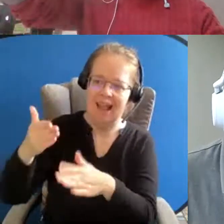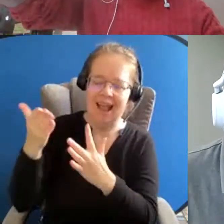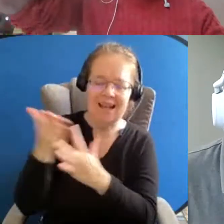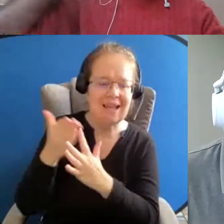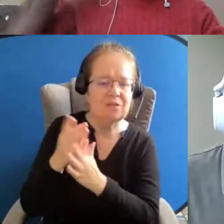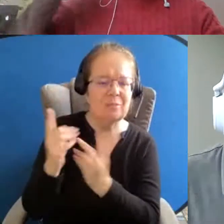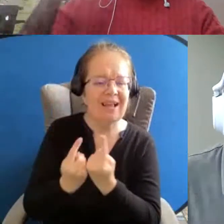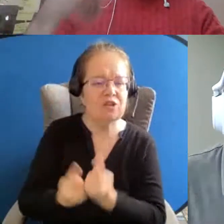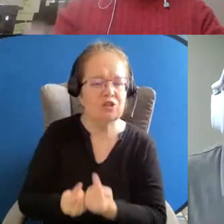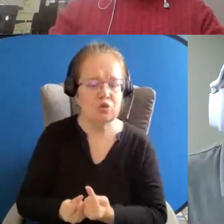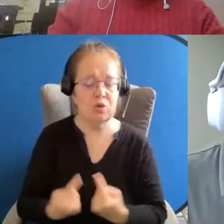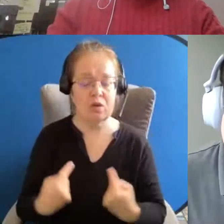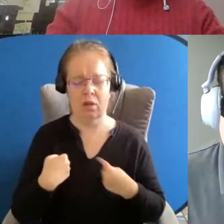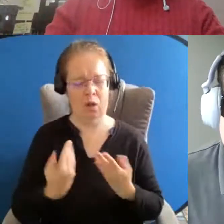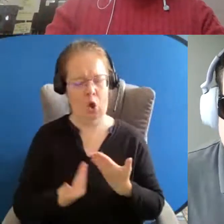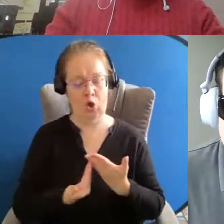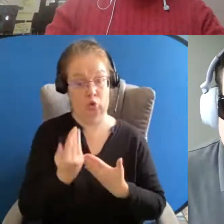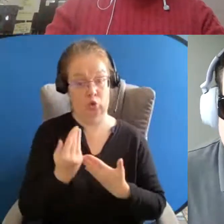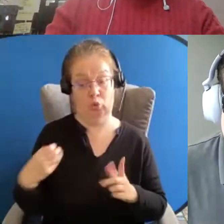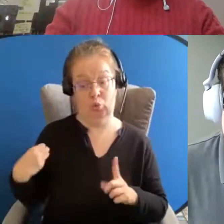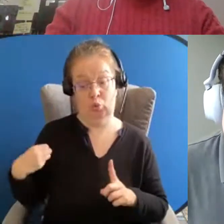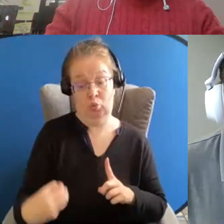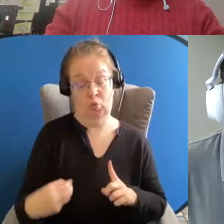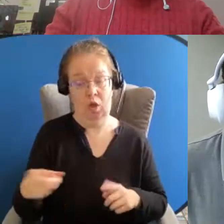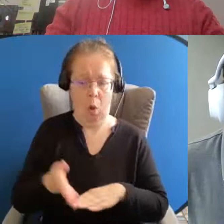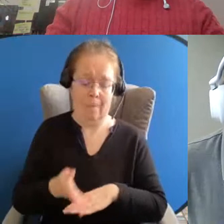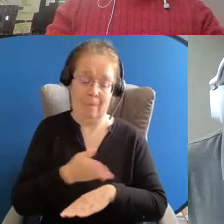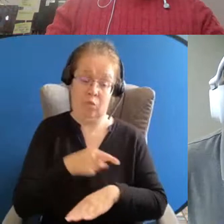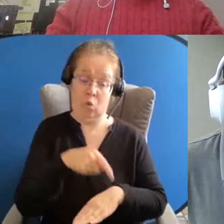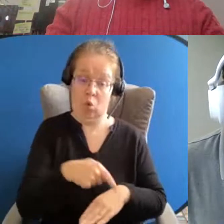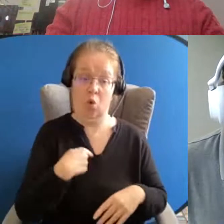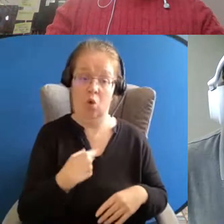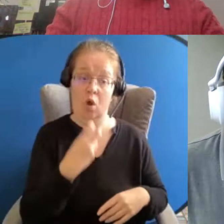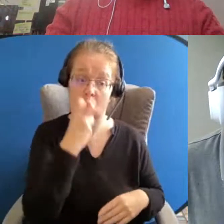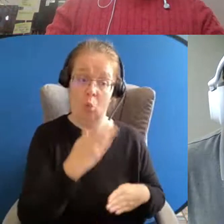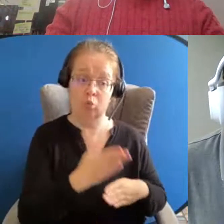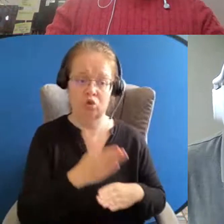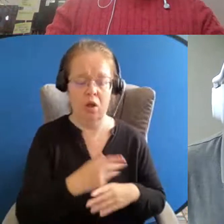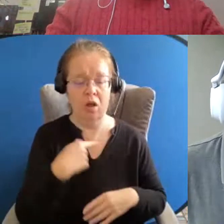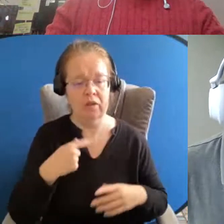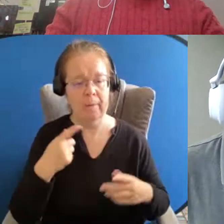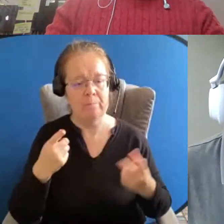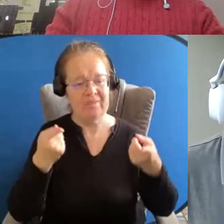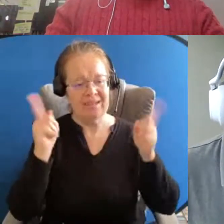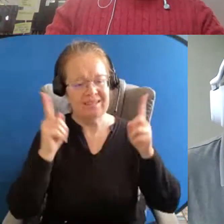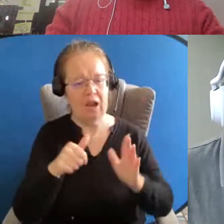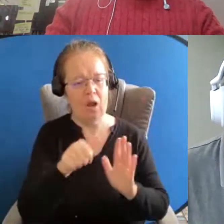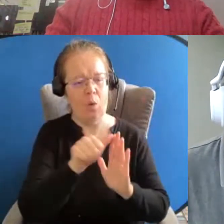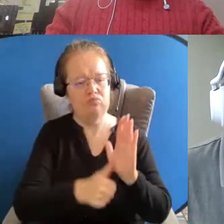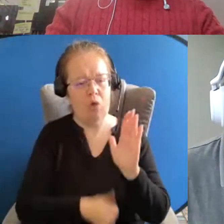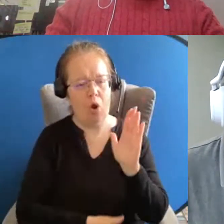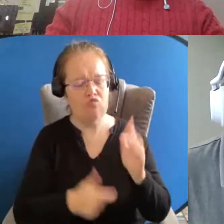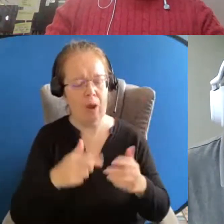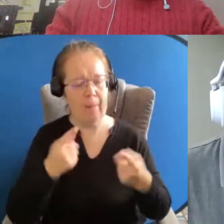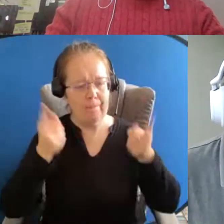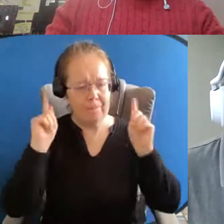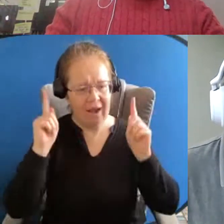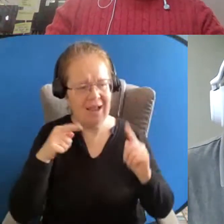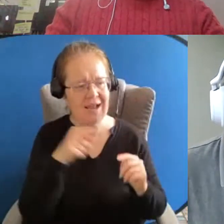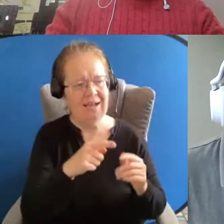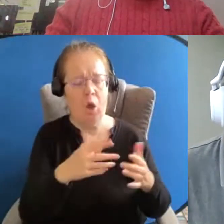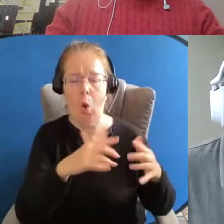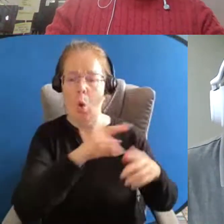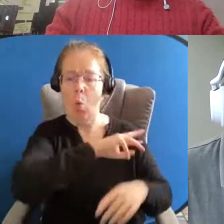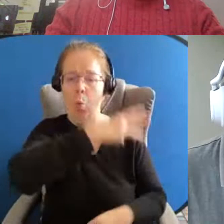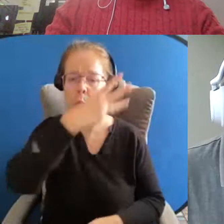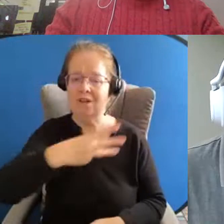Now, I'm rather new to this role. And prior to this, I was a senior program manager on the Windows accessibility